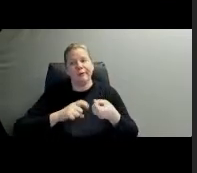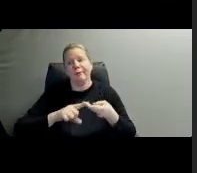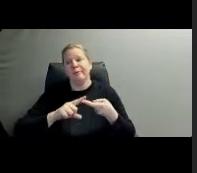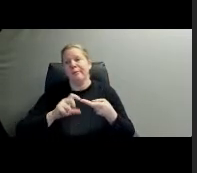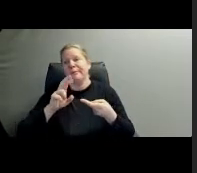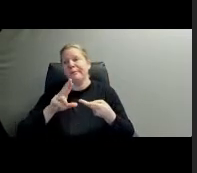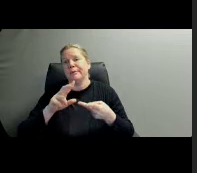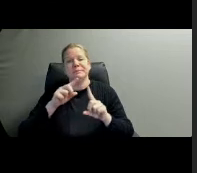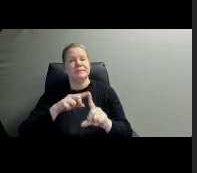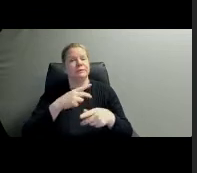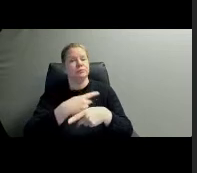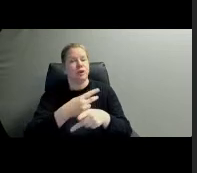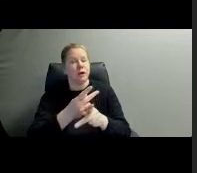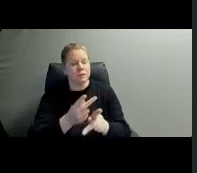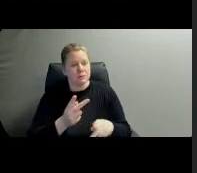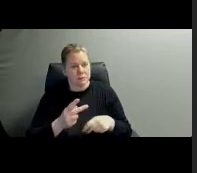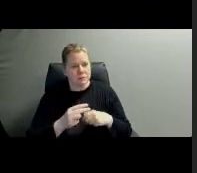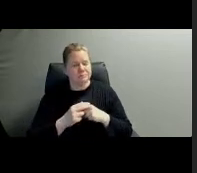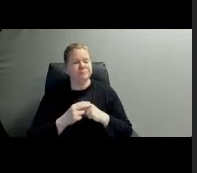of products that you might be interested in.